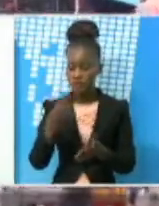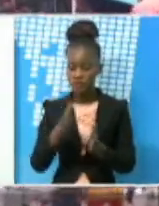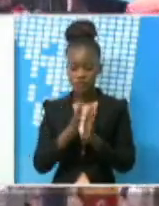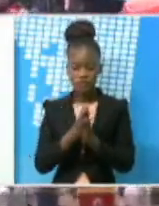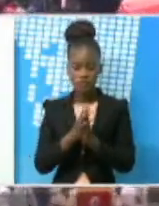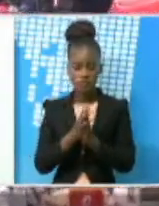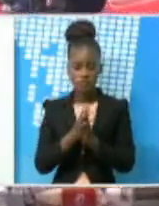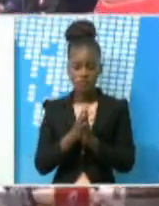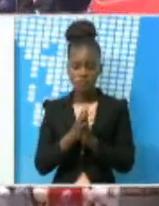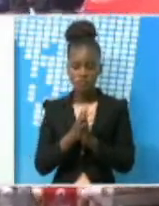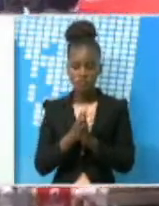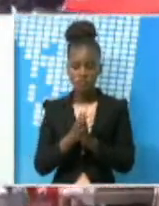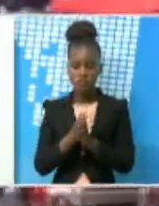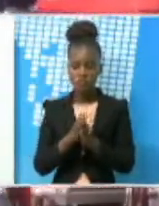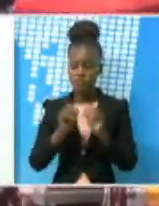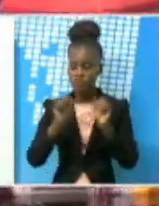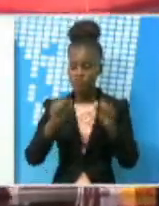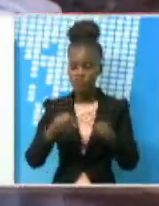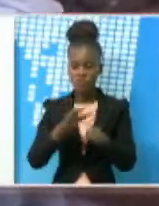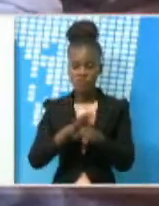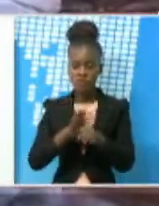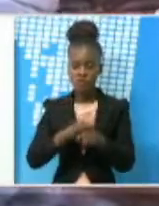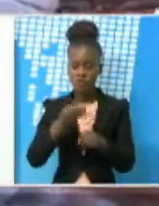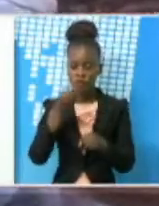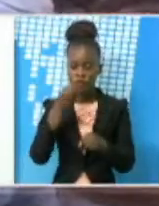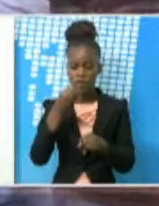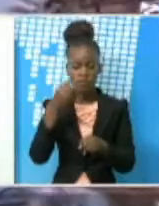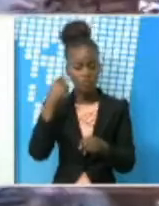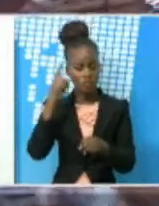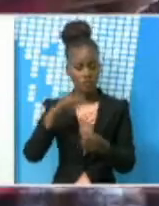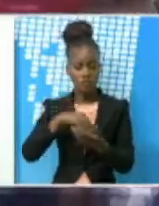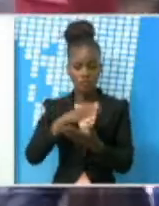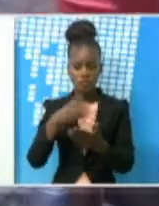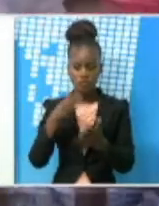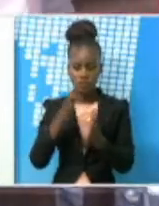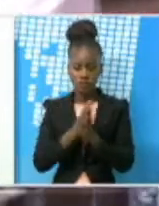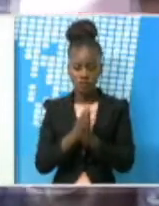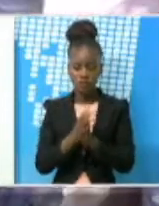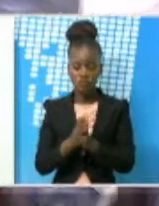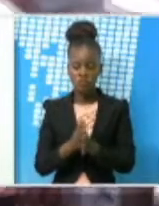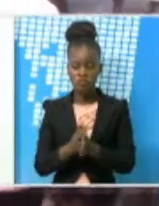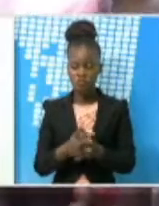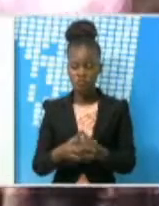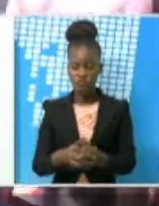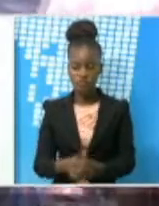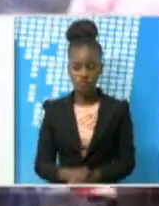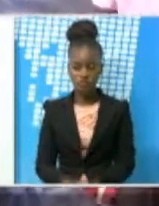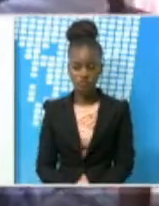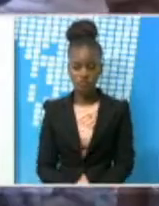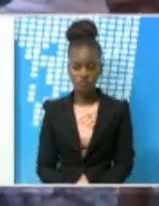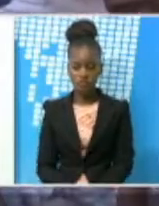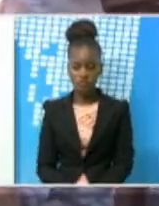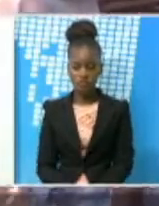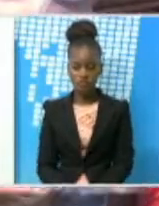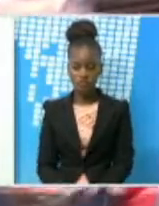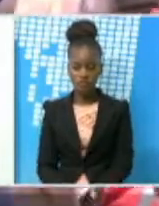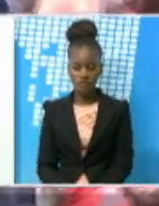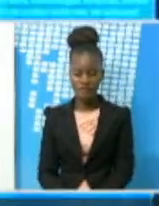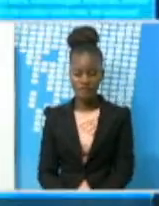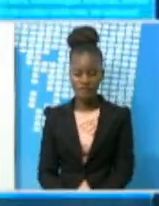growth that would ensure full and productive employment for all. Martha Nimsima, Smart 24 TV, Business